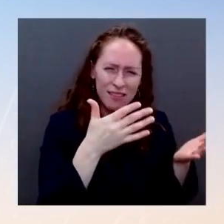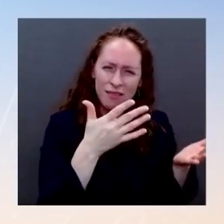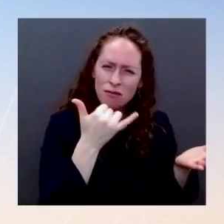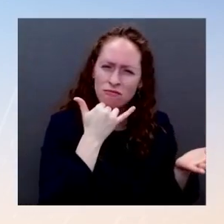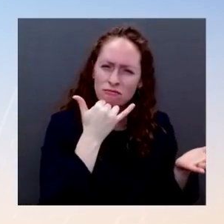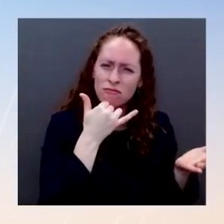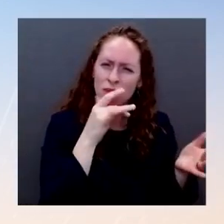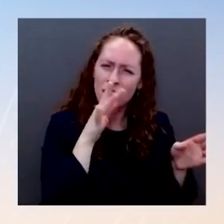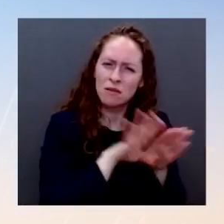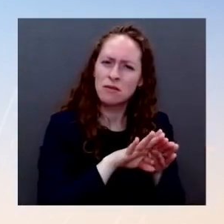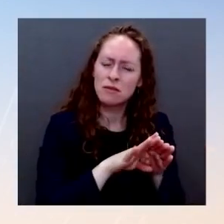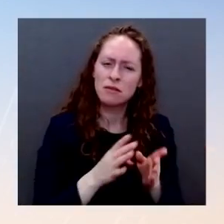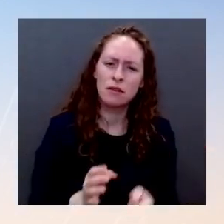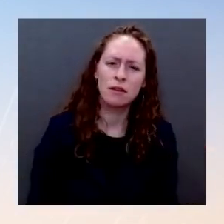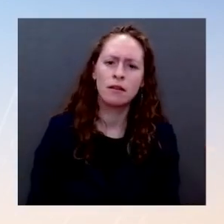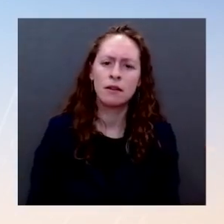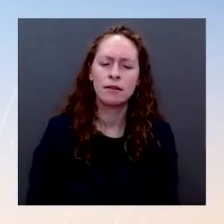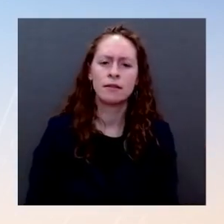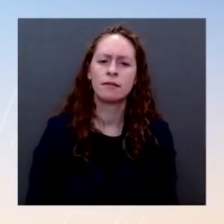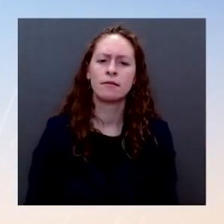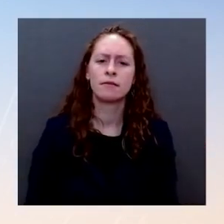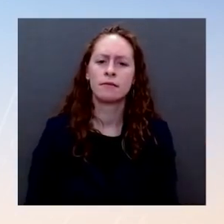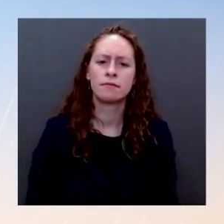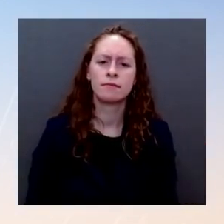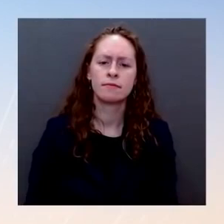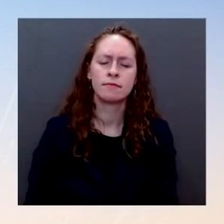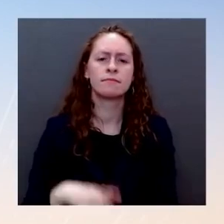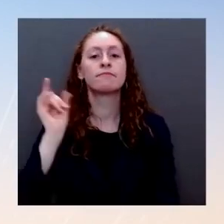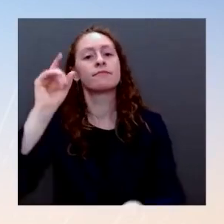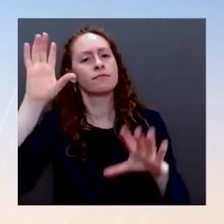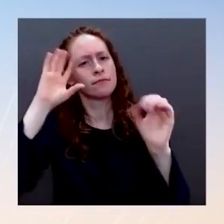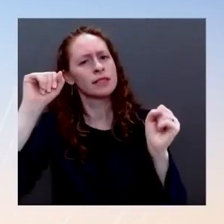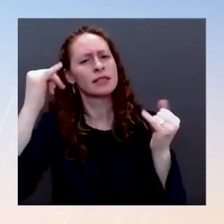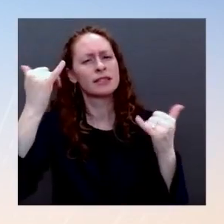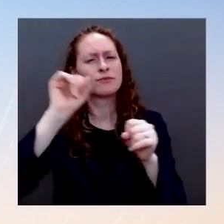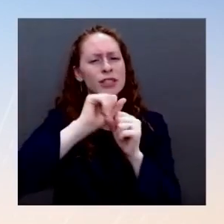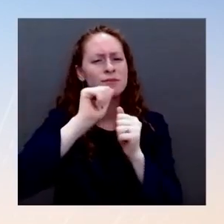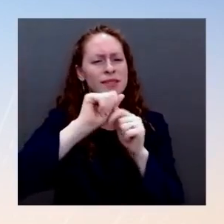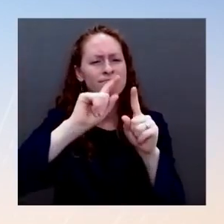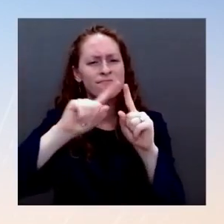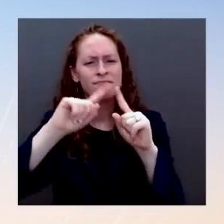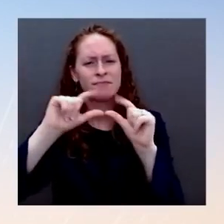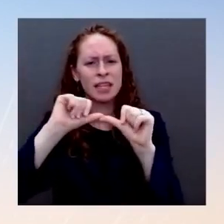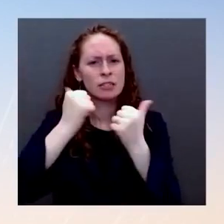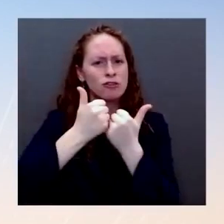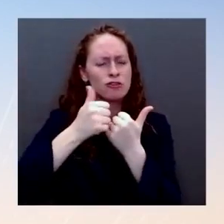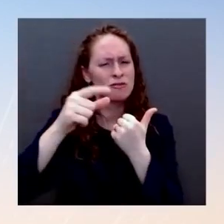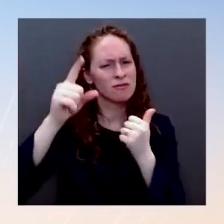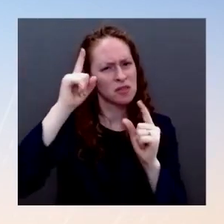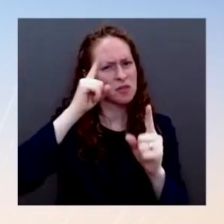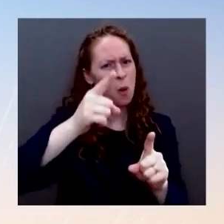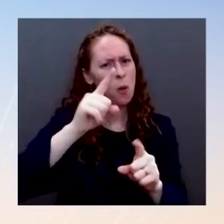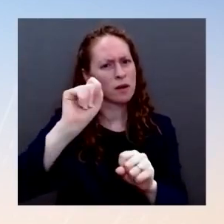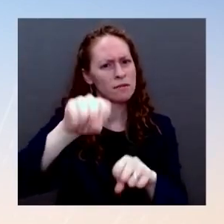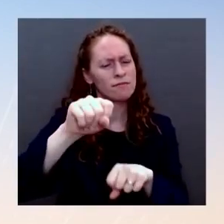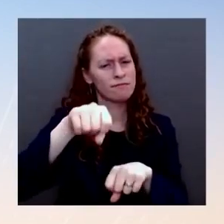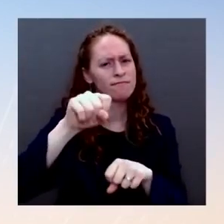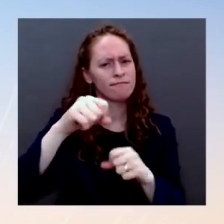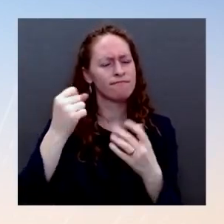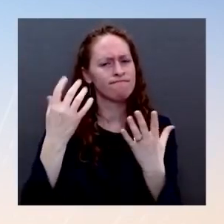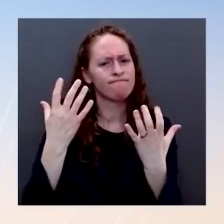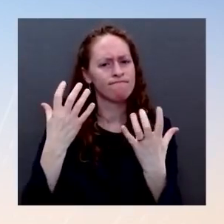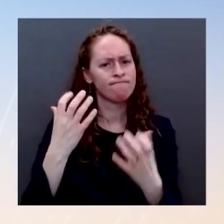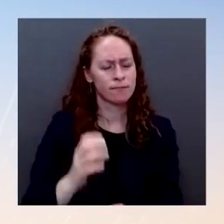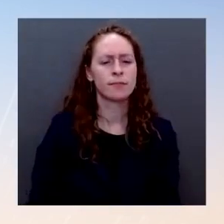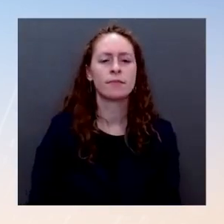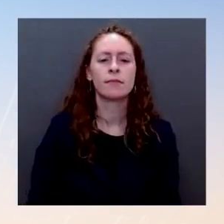this was put out during a very crazy holiday period of time, but in the President's statement on the National Defense Authorization Act for fiscal